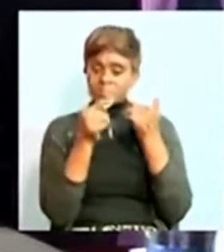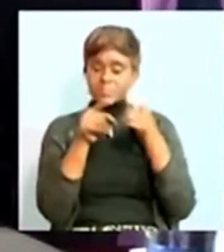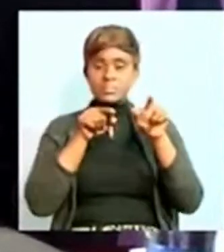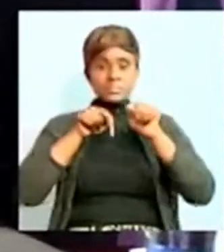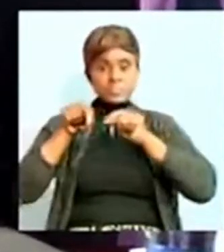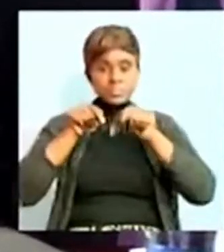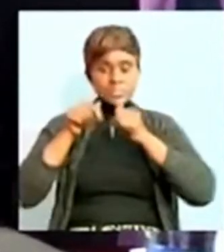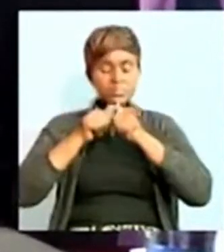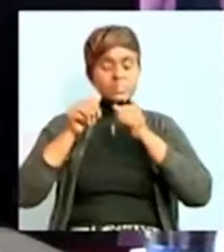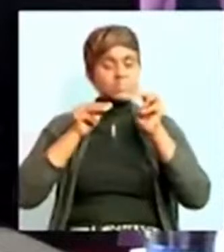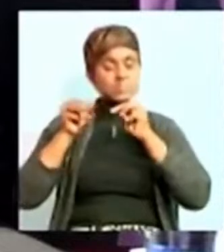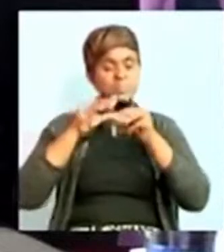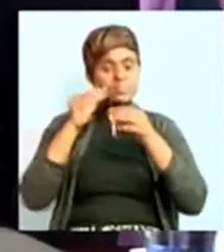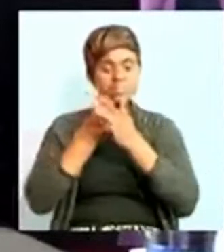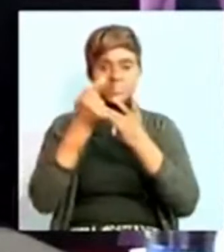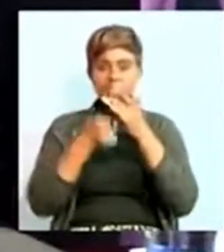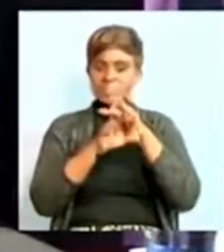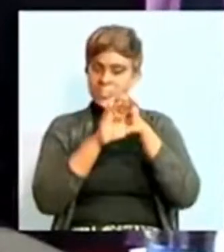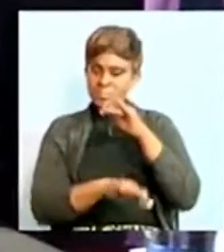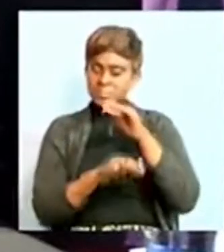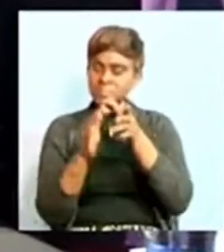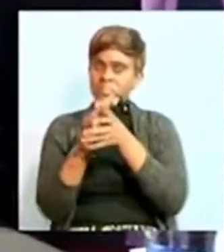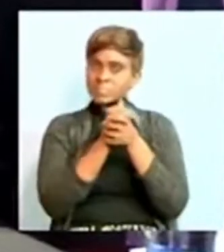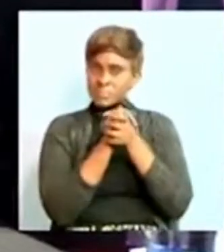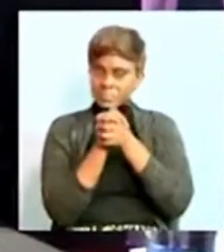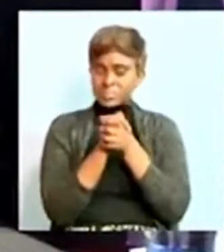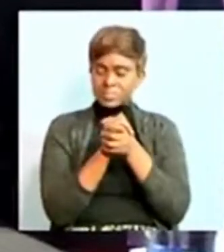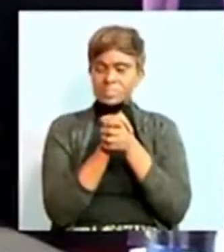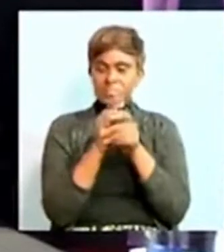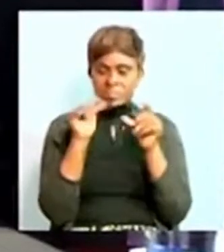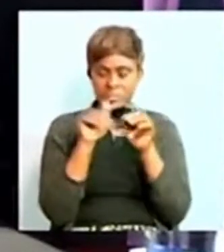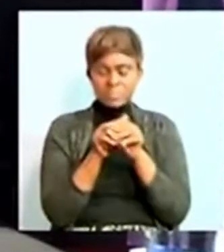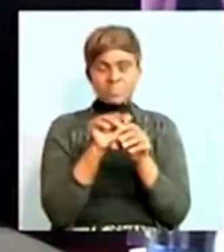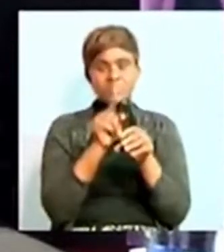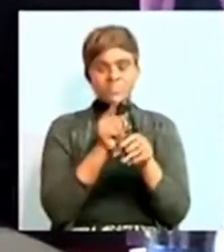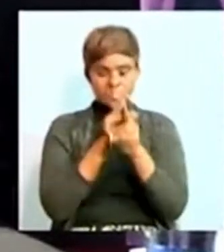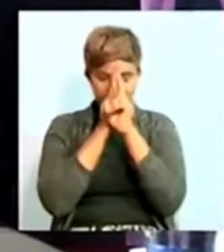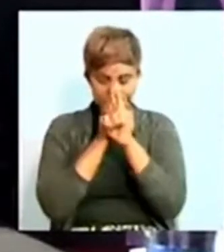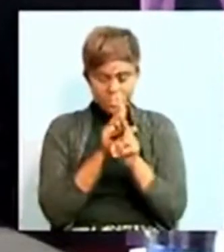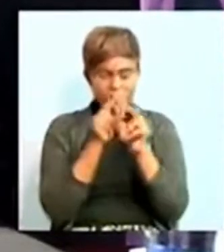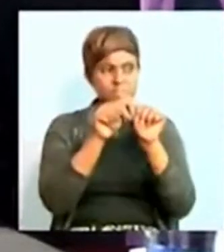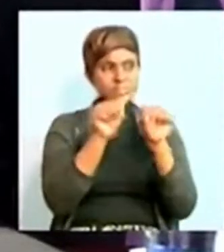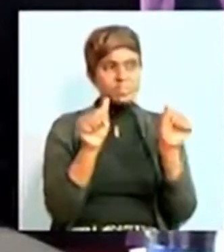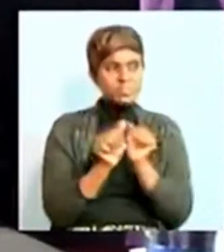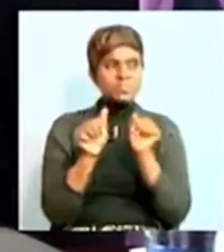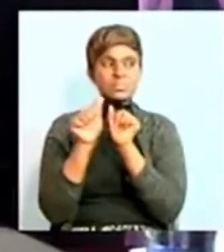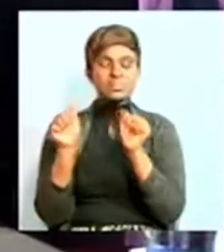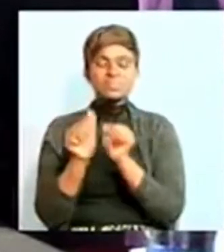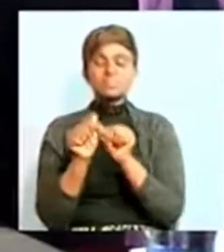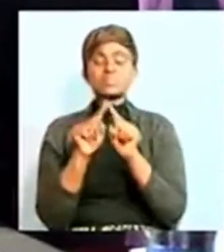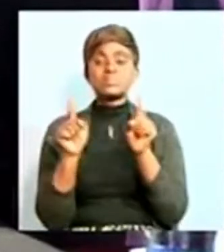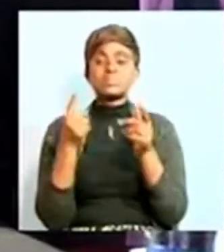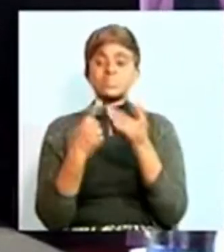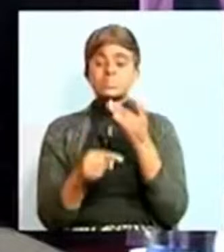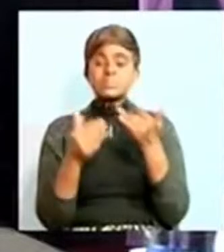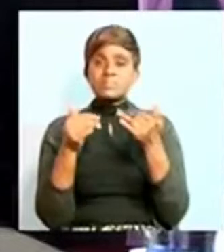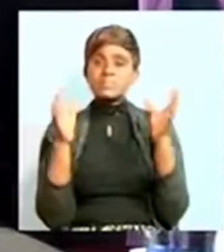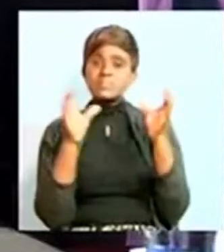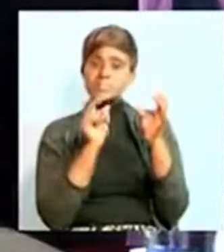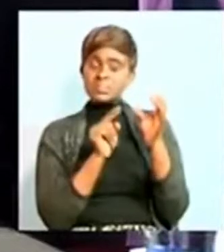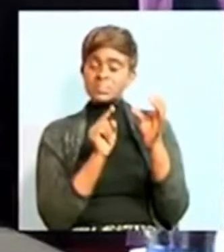control and management were placed under the cooperatives in these respective areas. However, the